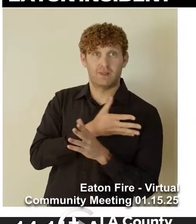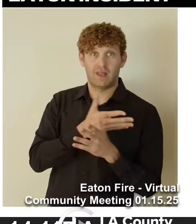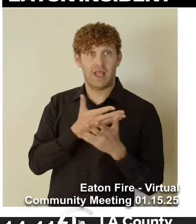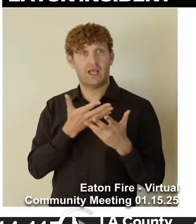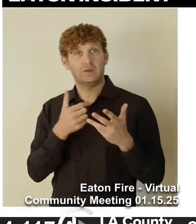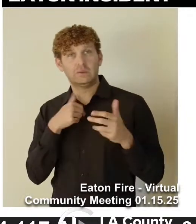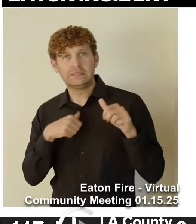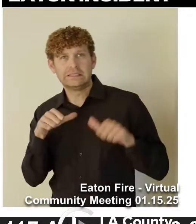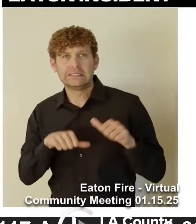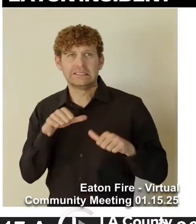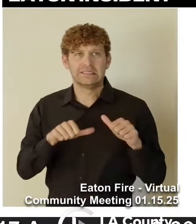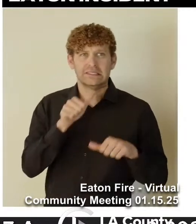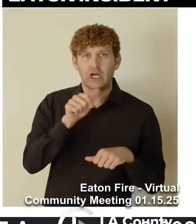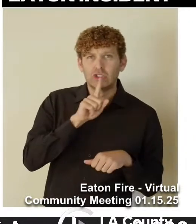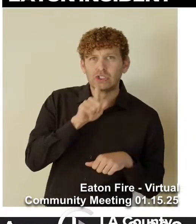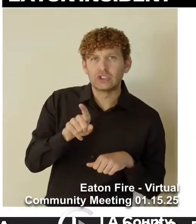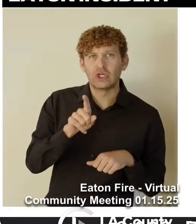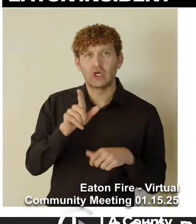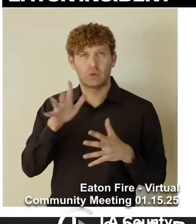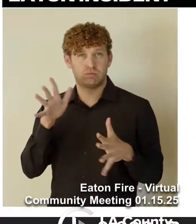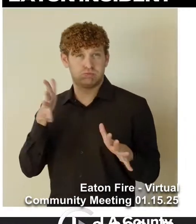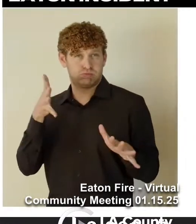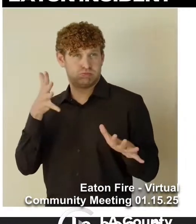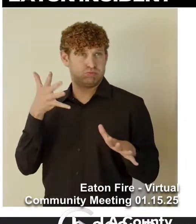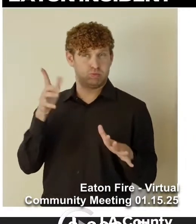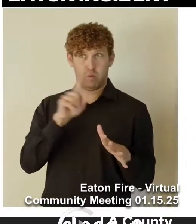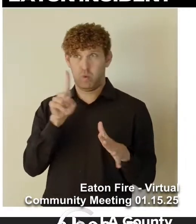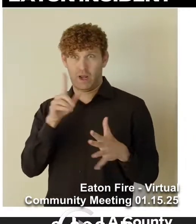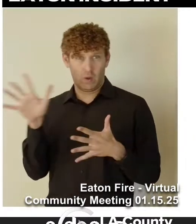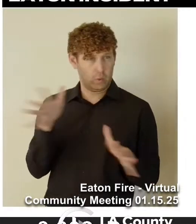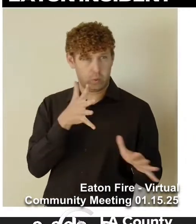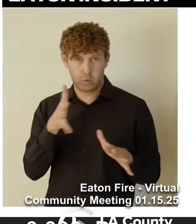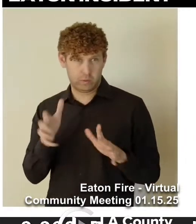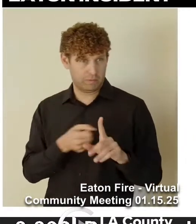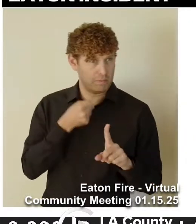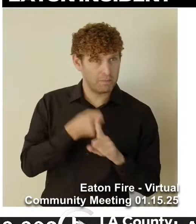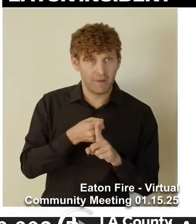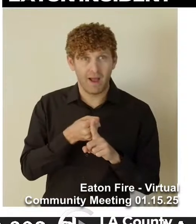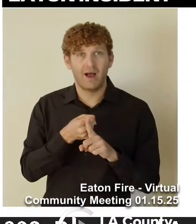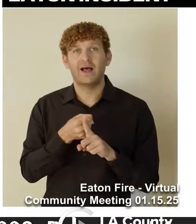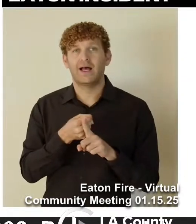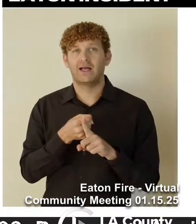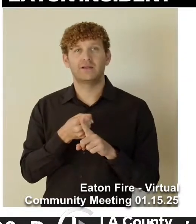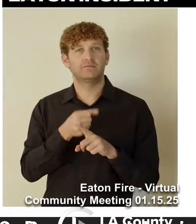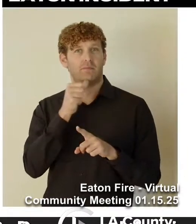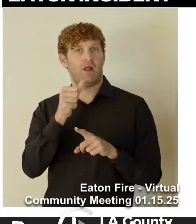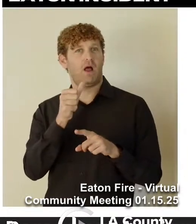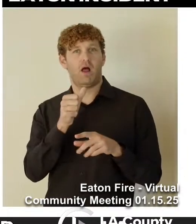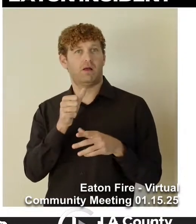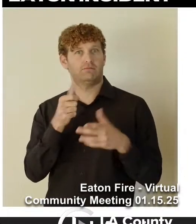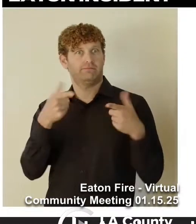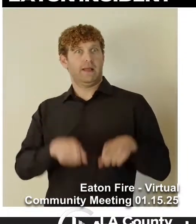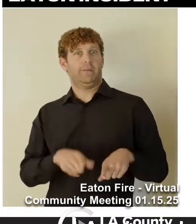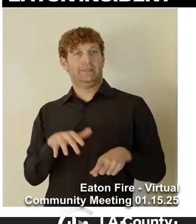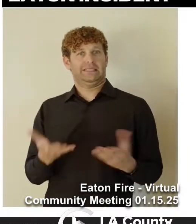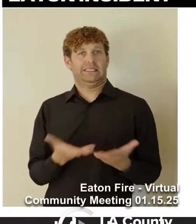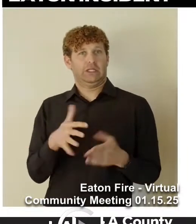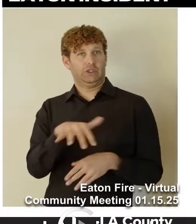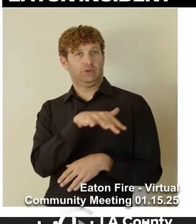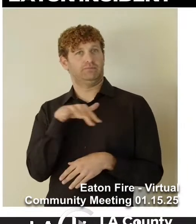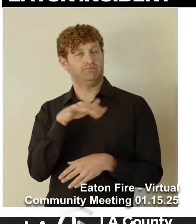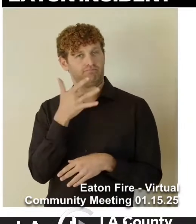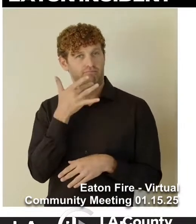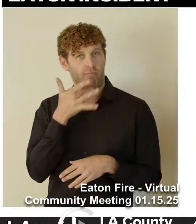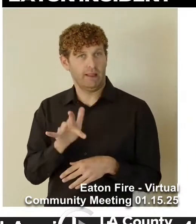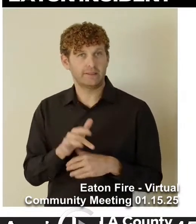where those winds are going to surface, and we were lucky with this event in that they didn't surface here, which is great news. Now, we are still